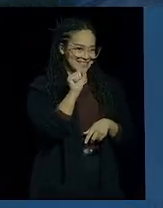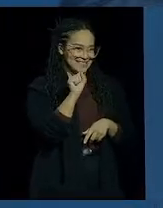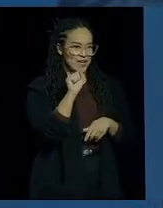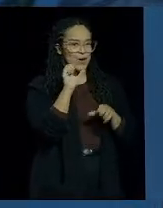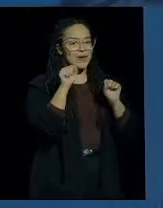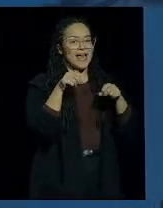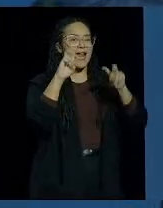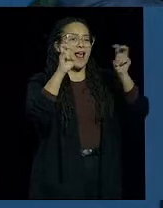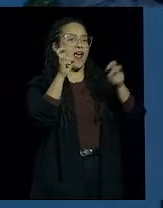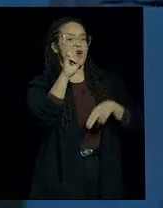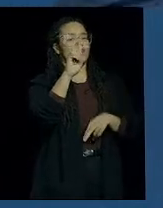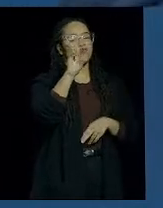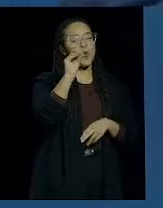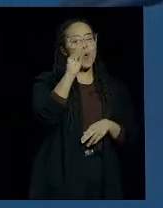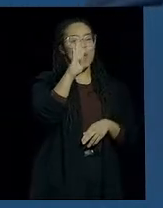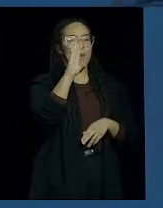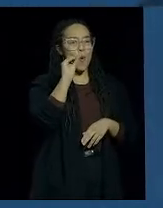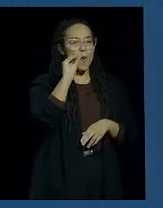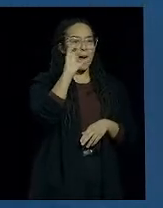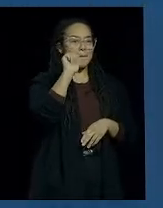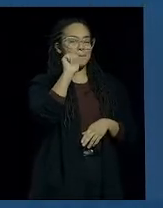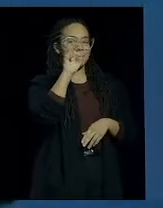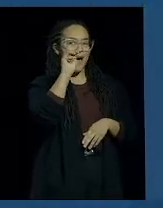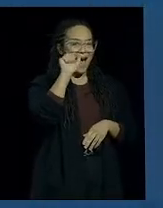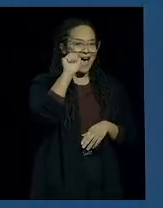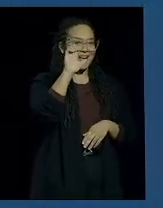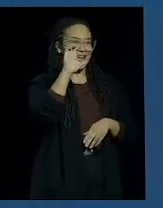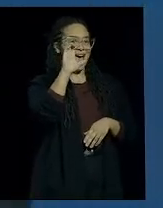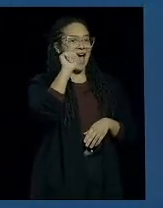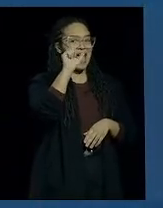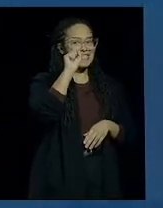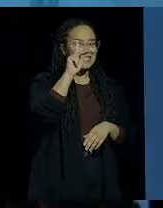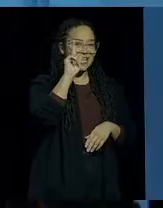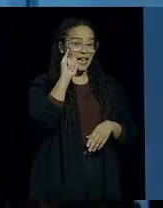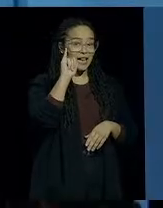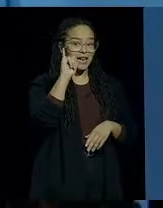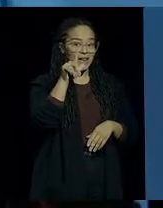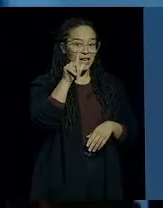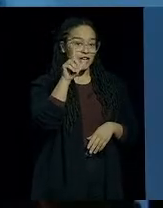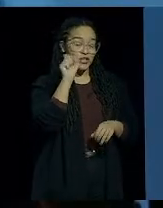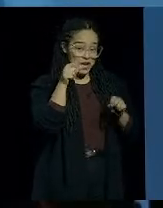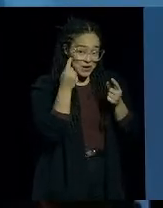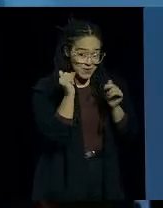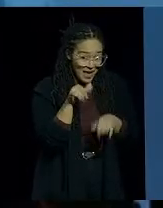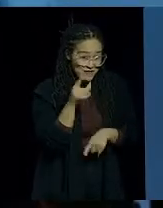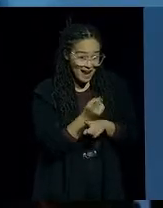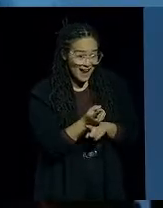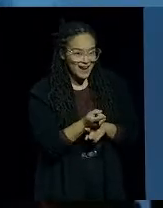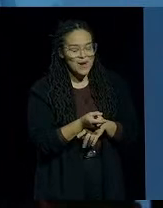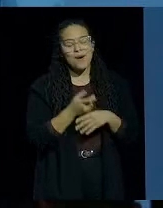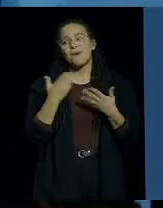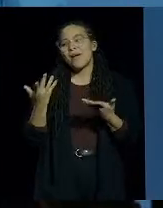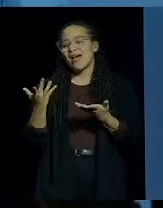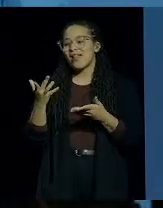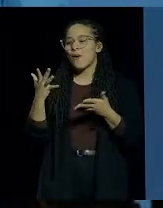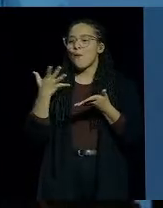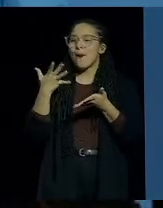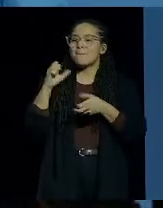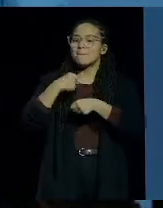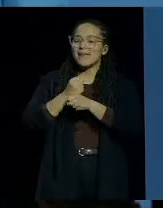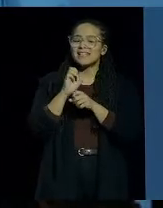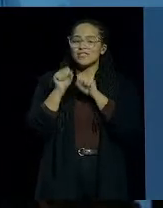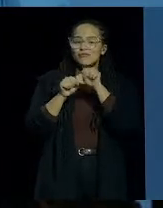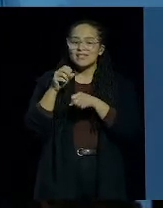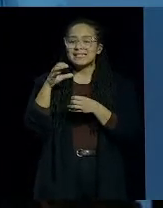it Robo McCaskill. You guys can do that, right? Well, you know, Danny, what makes these routines so special, of course,